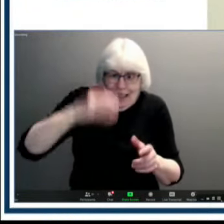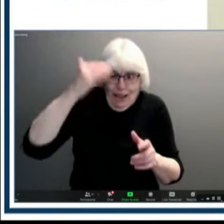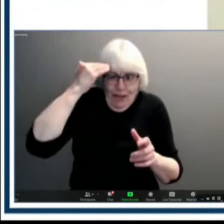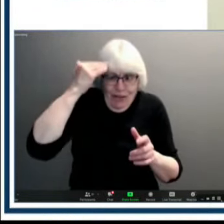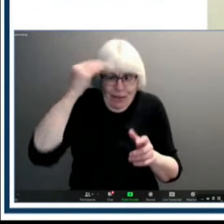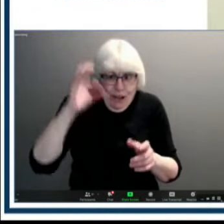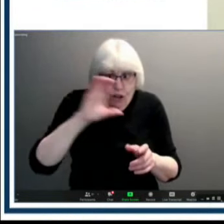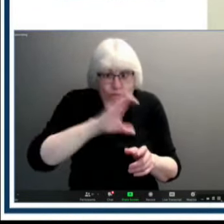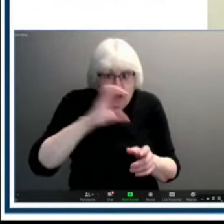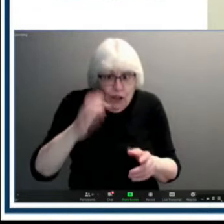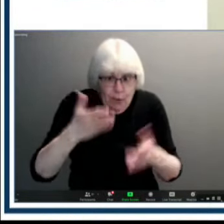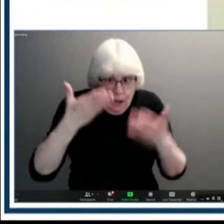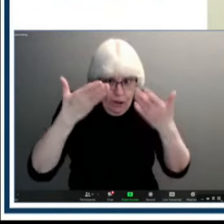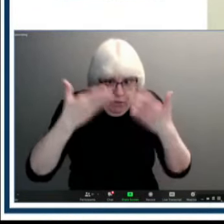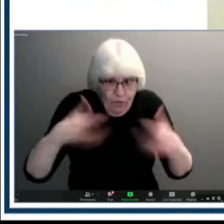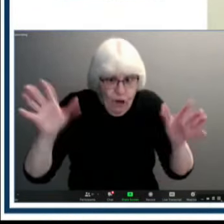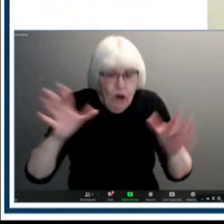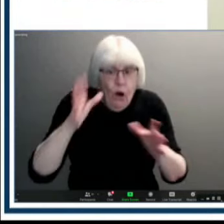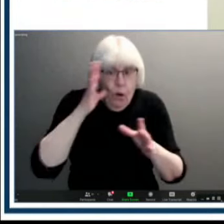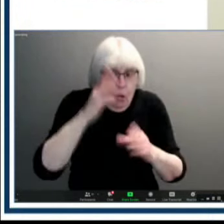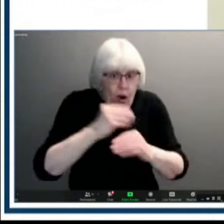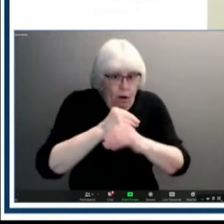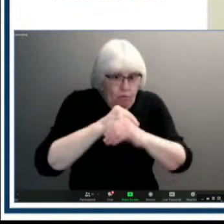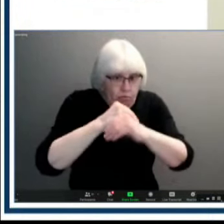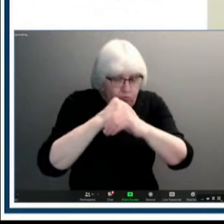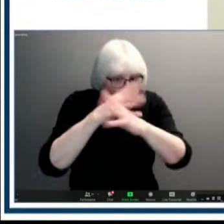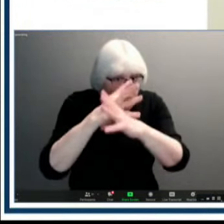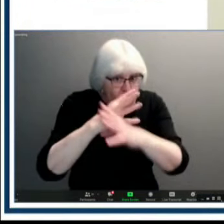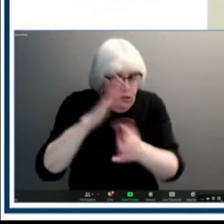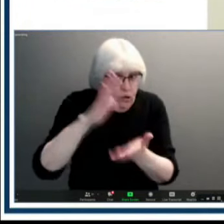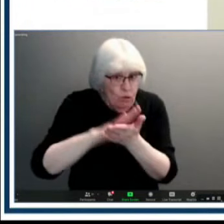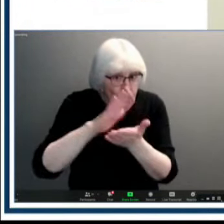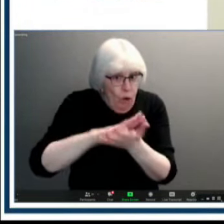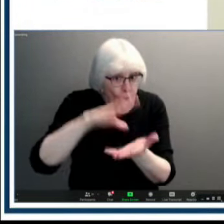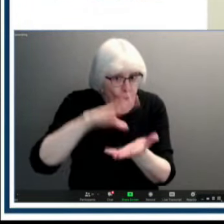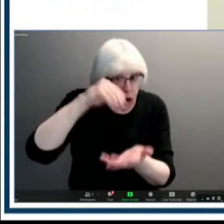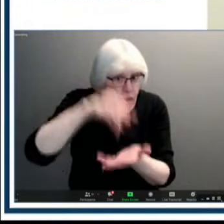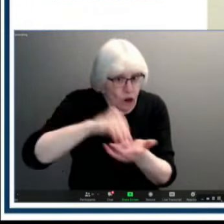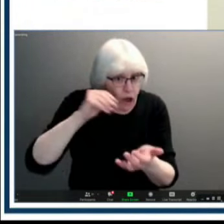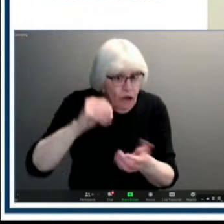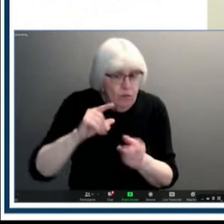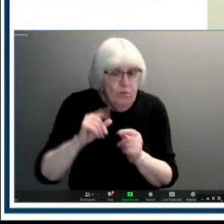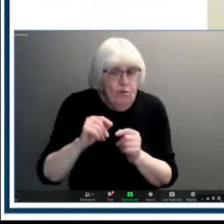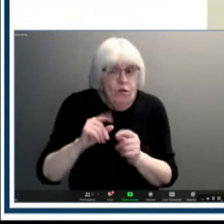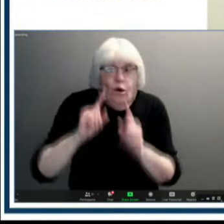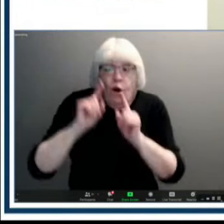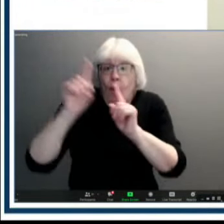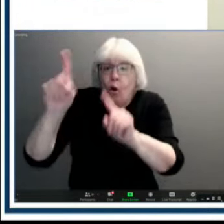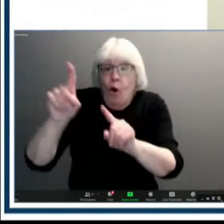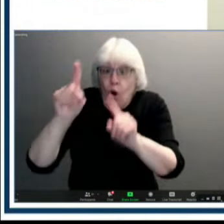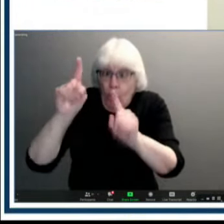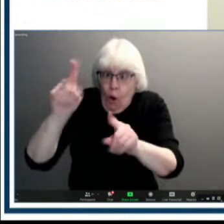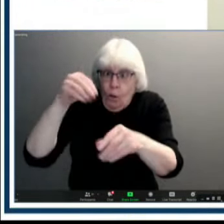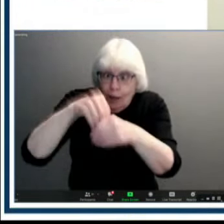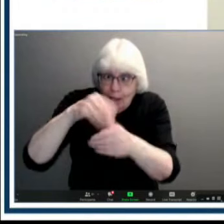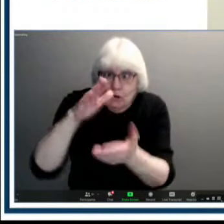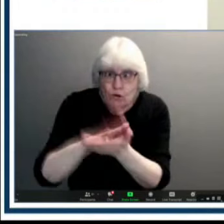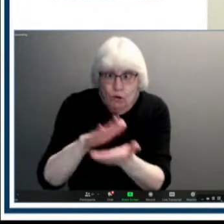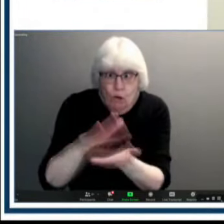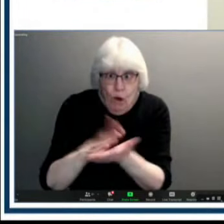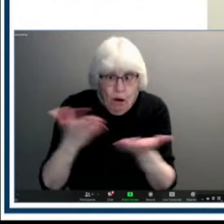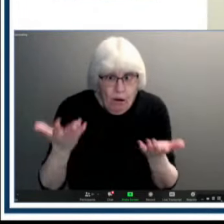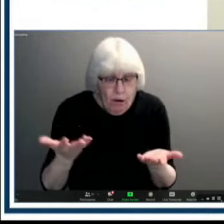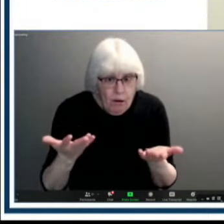January 6th, or if they will be pivoting to online learning? What will the epidemiology need to